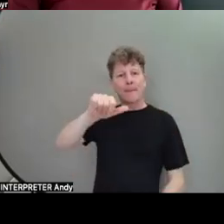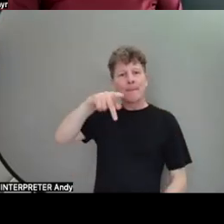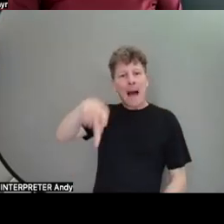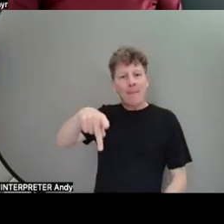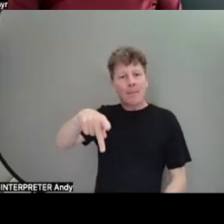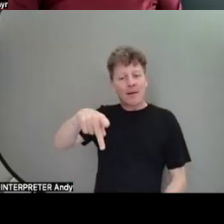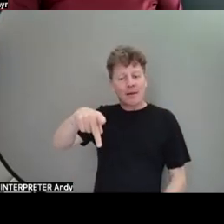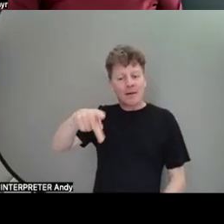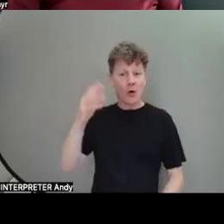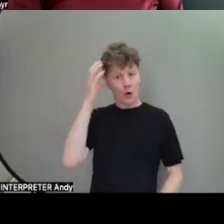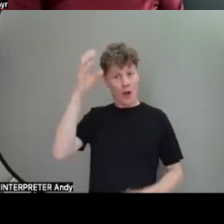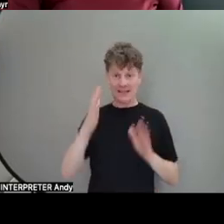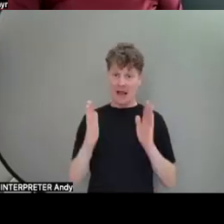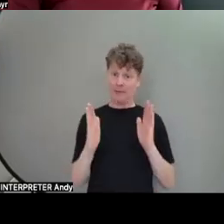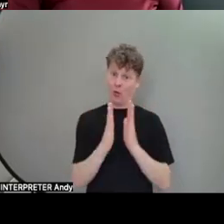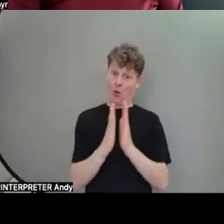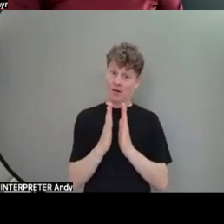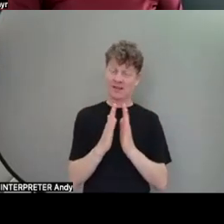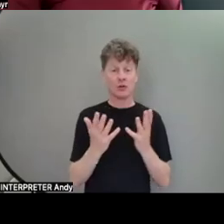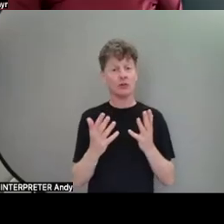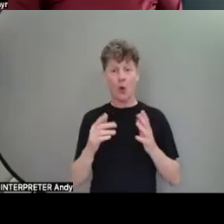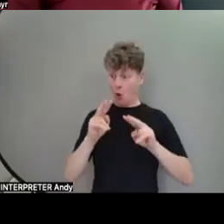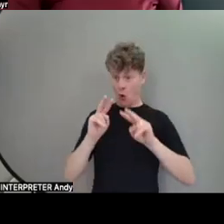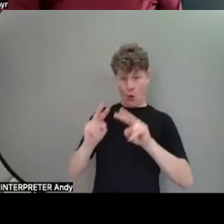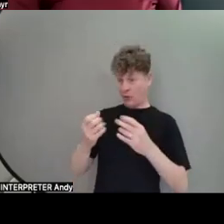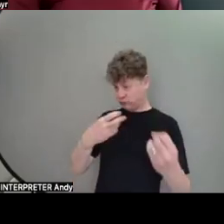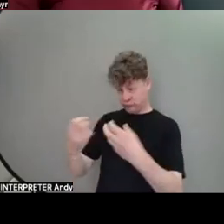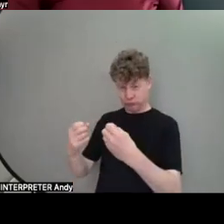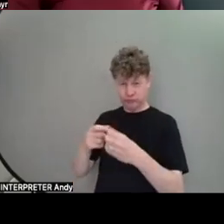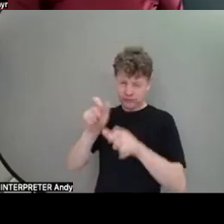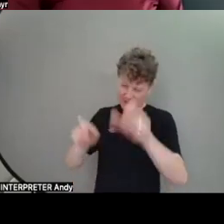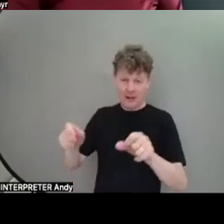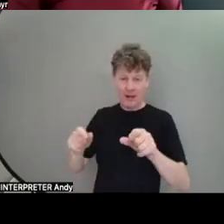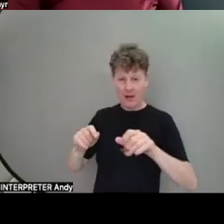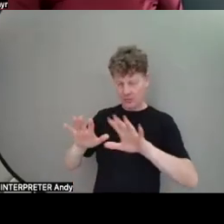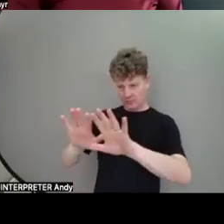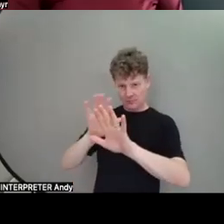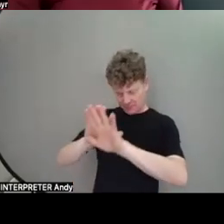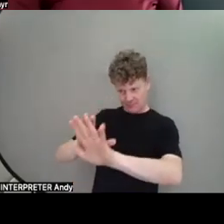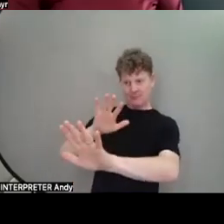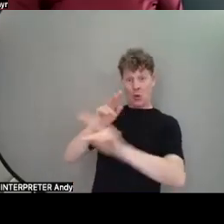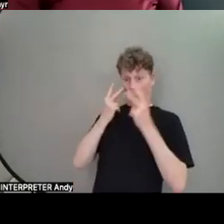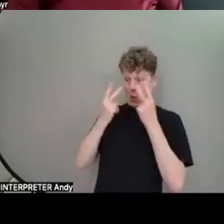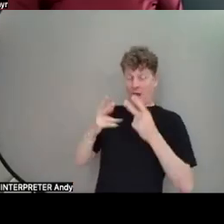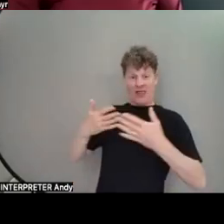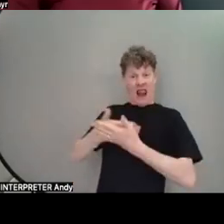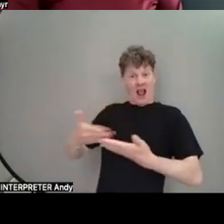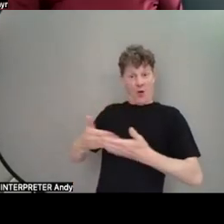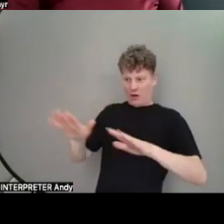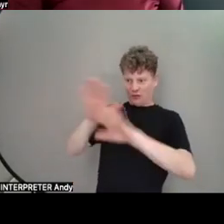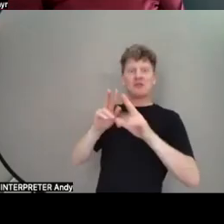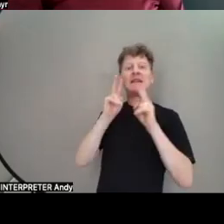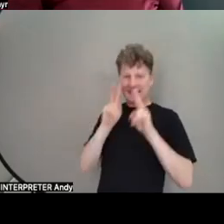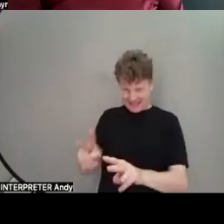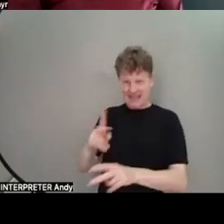we look at these maps across a whole language, a clear pattern emerges. So we know, based on research,